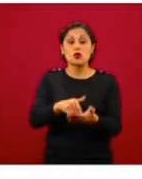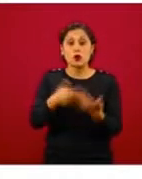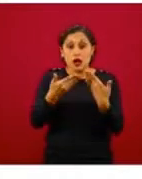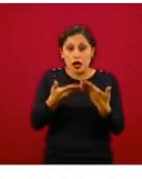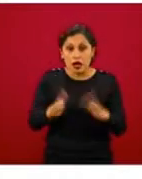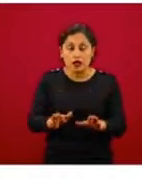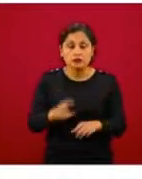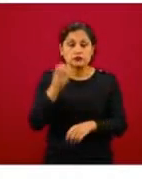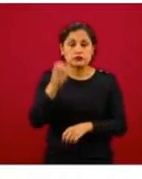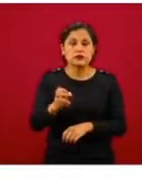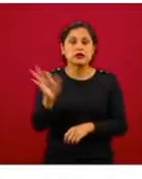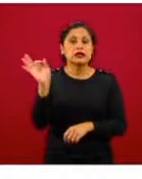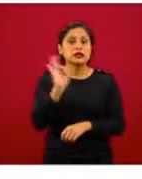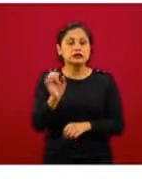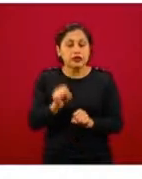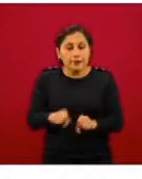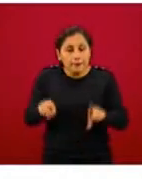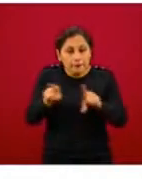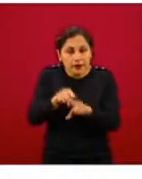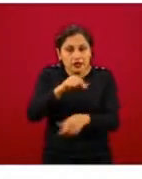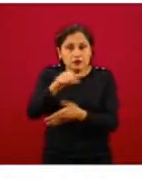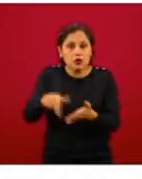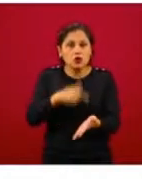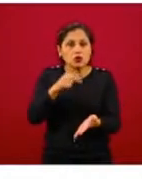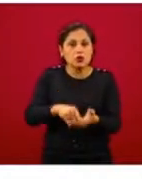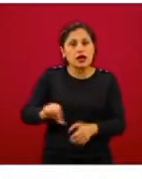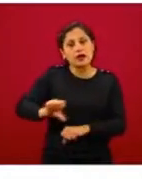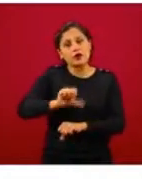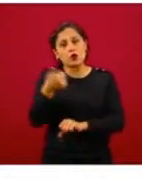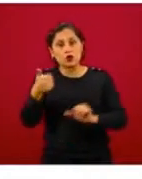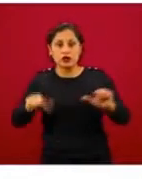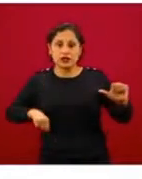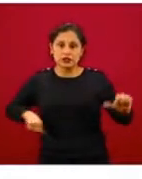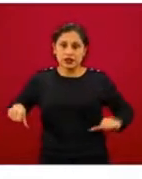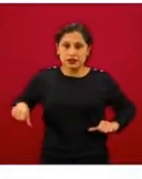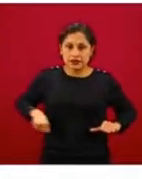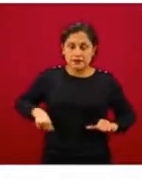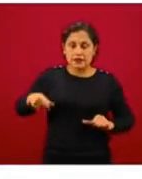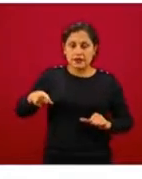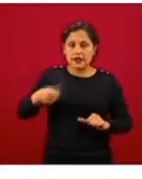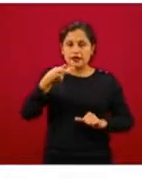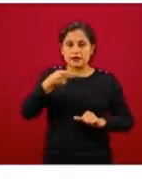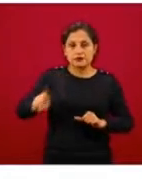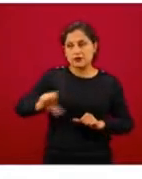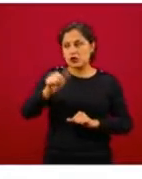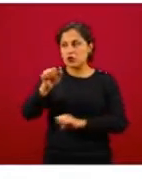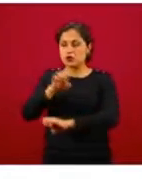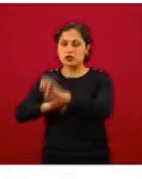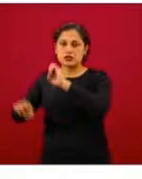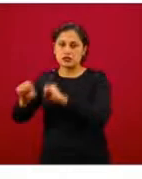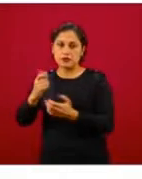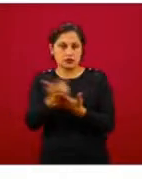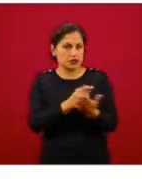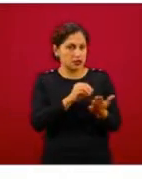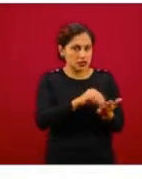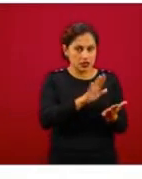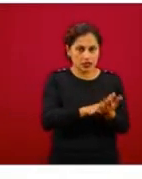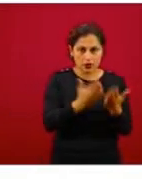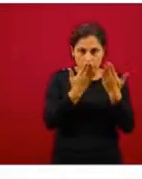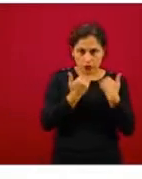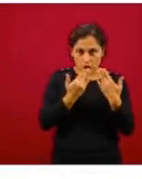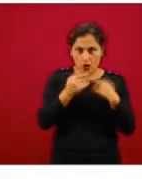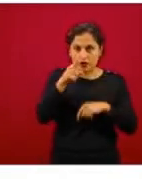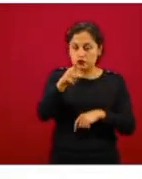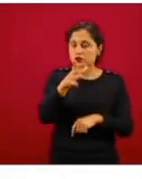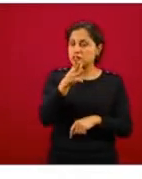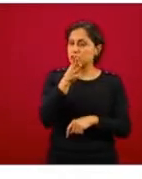tied to the sector that works with essential companies. If that company does other types of activities that aren't